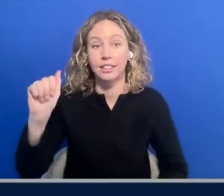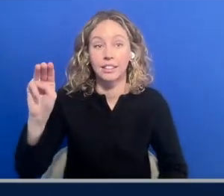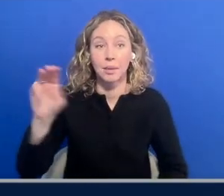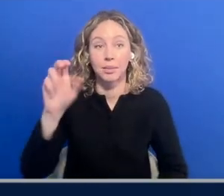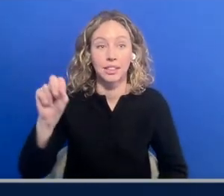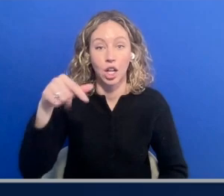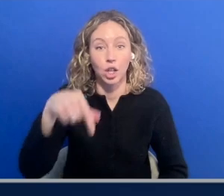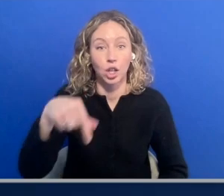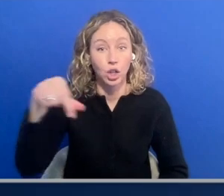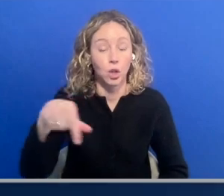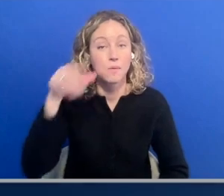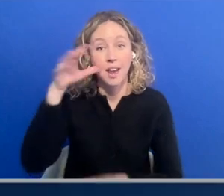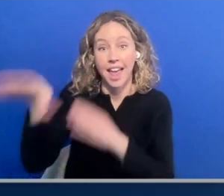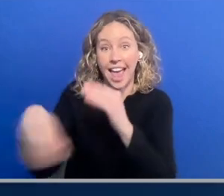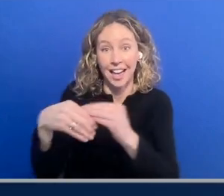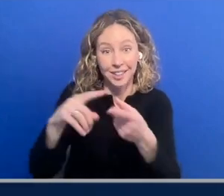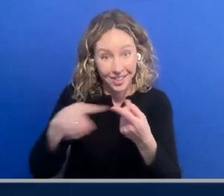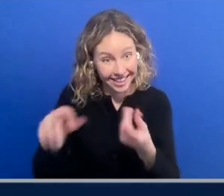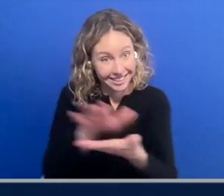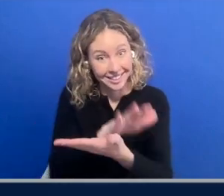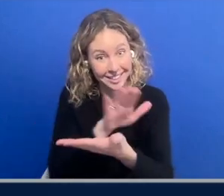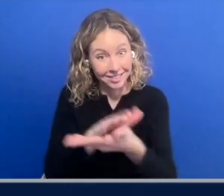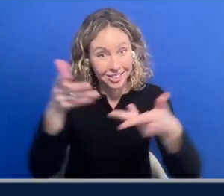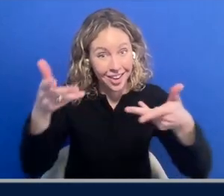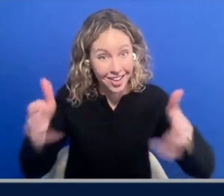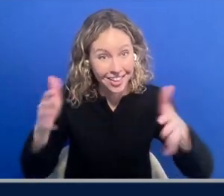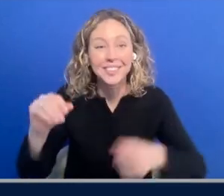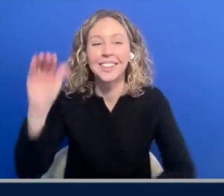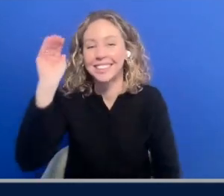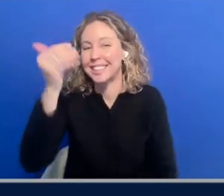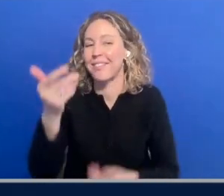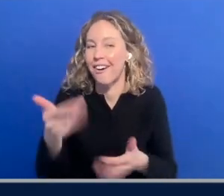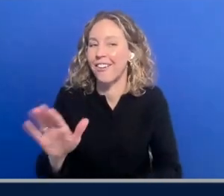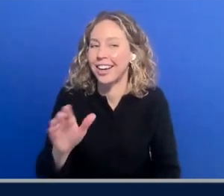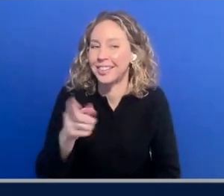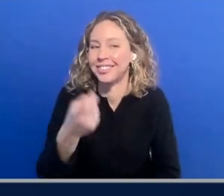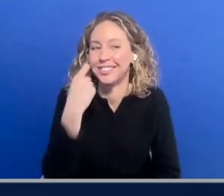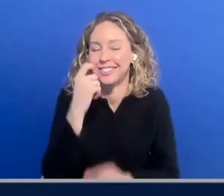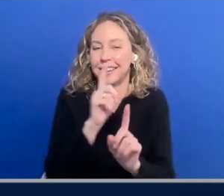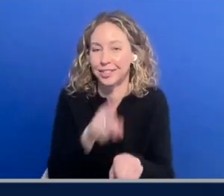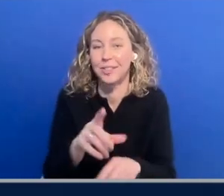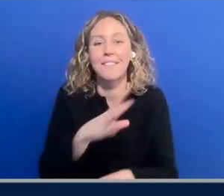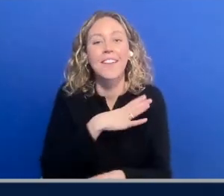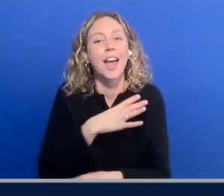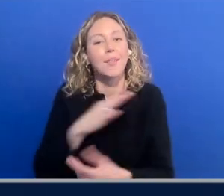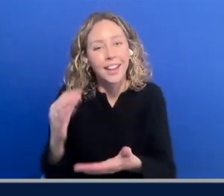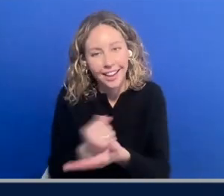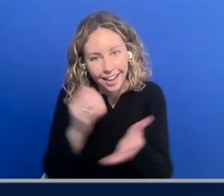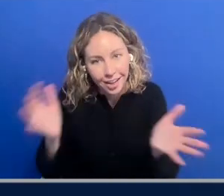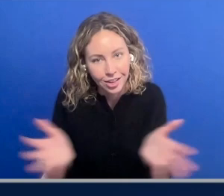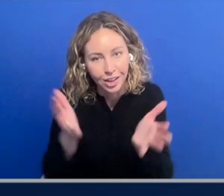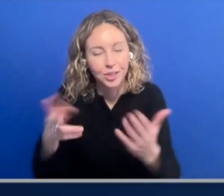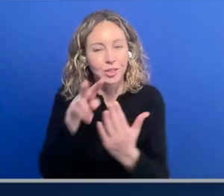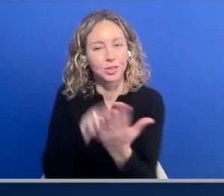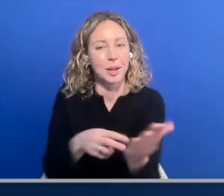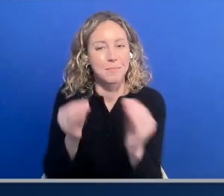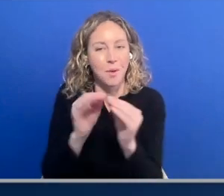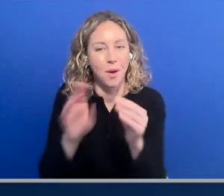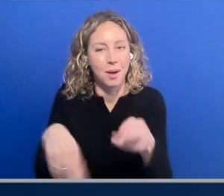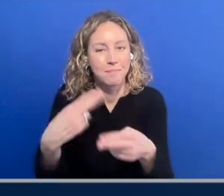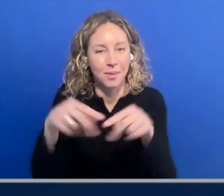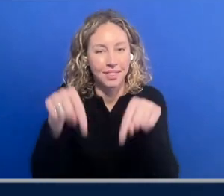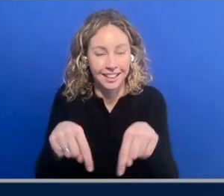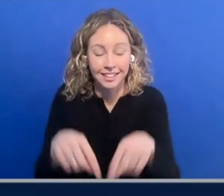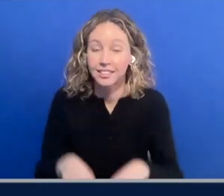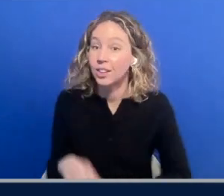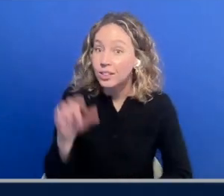to the documentation already? So it sounds like it is. And It is. That's where we want you to go and read more about it. Yeah, we want you to try this.